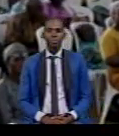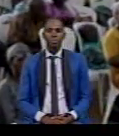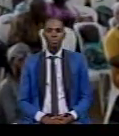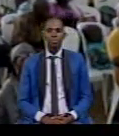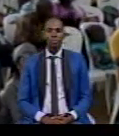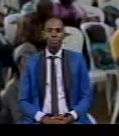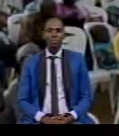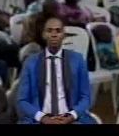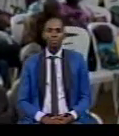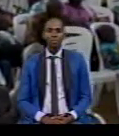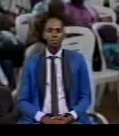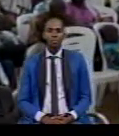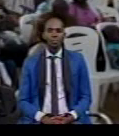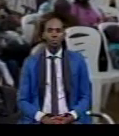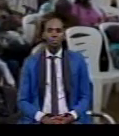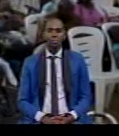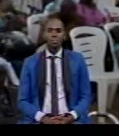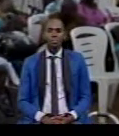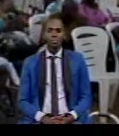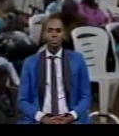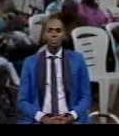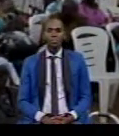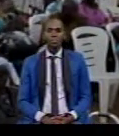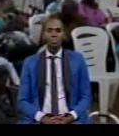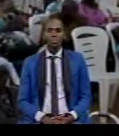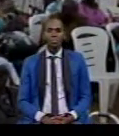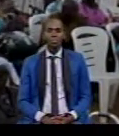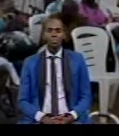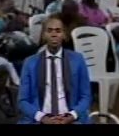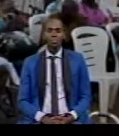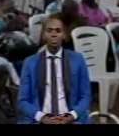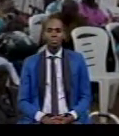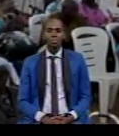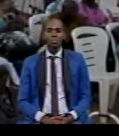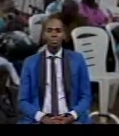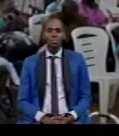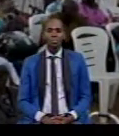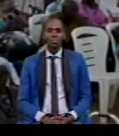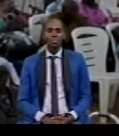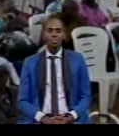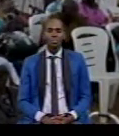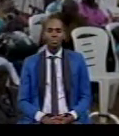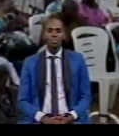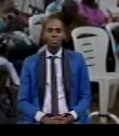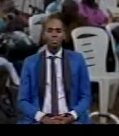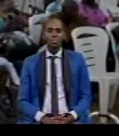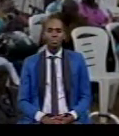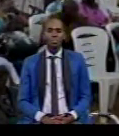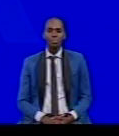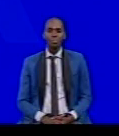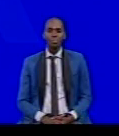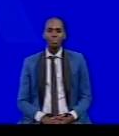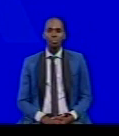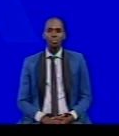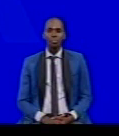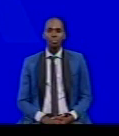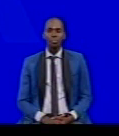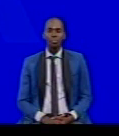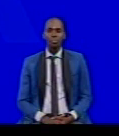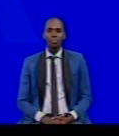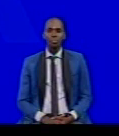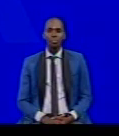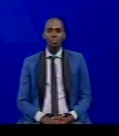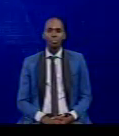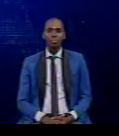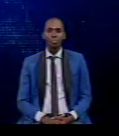giving excuses and lame excuses. All those sins you don't